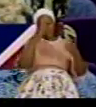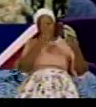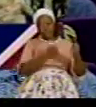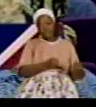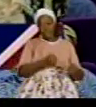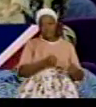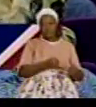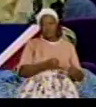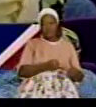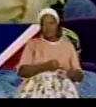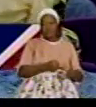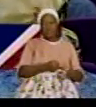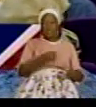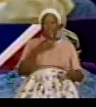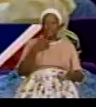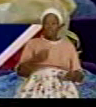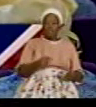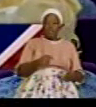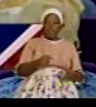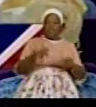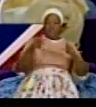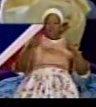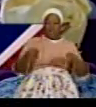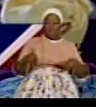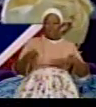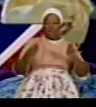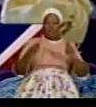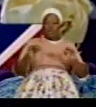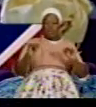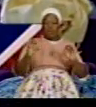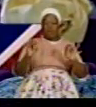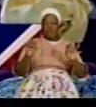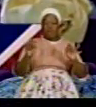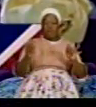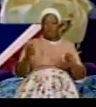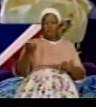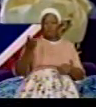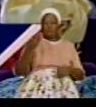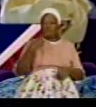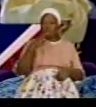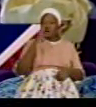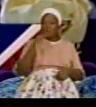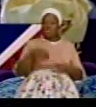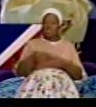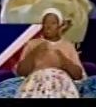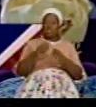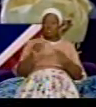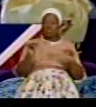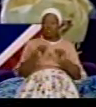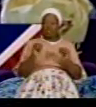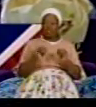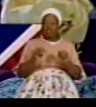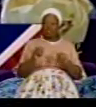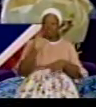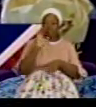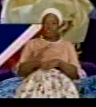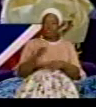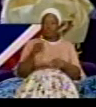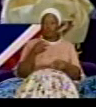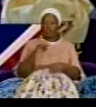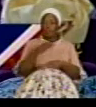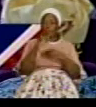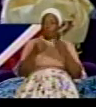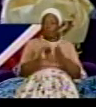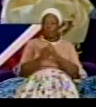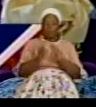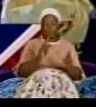the assembly of the Sanhedrin, of the Pharisees, of the Sadducees, these